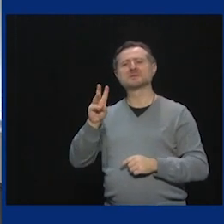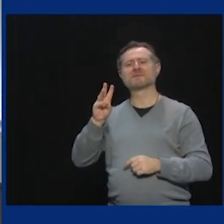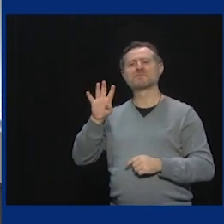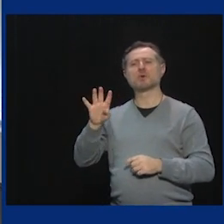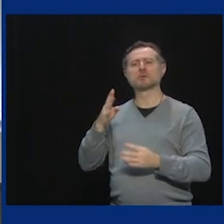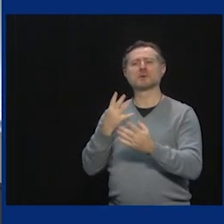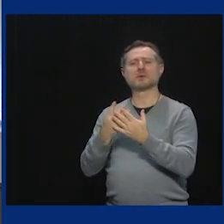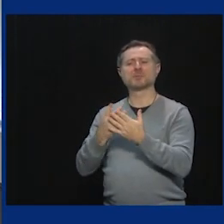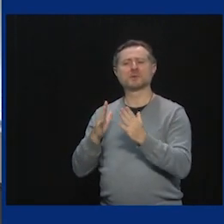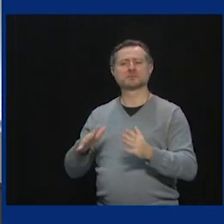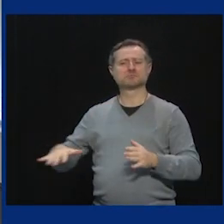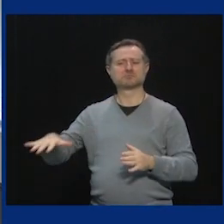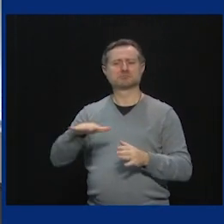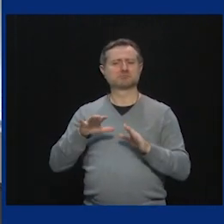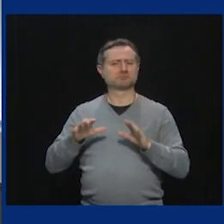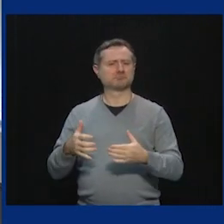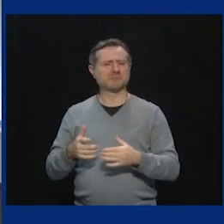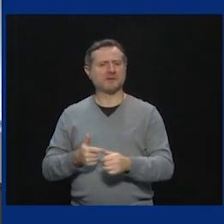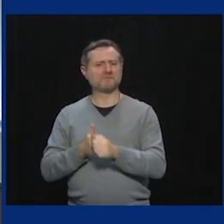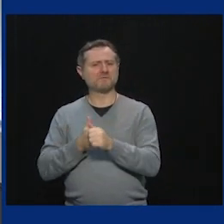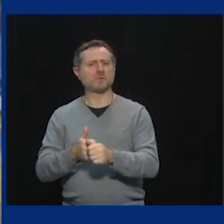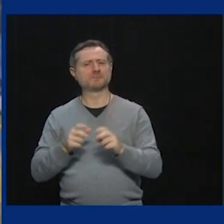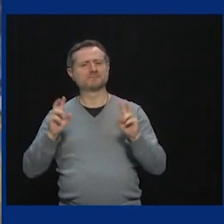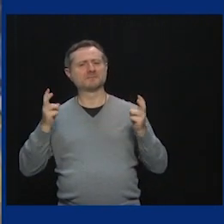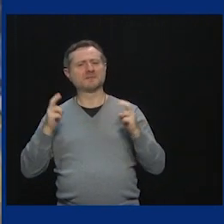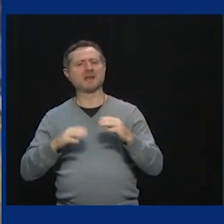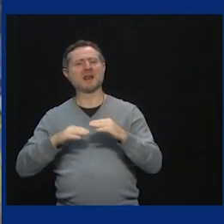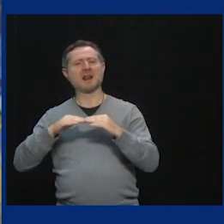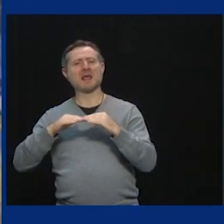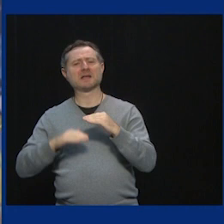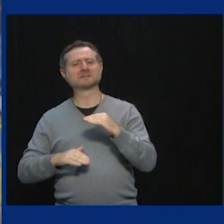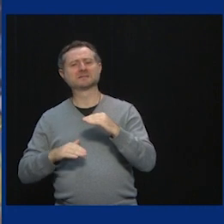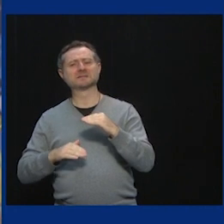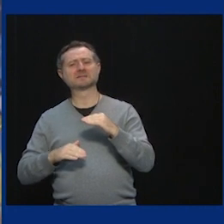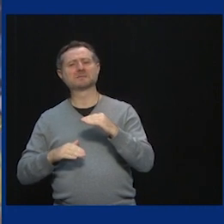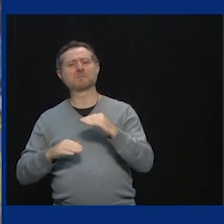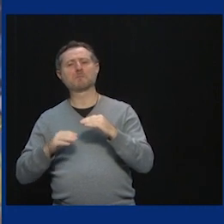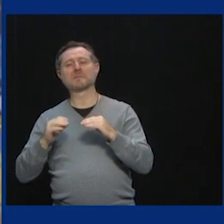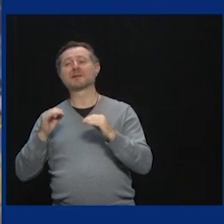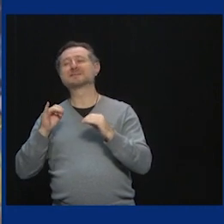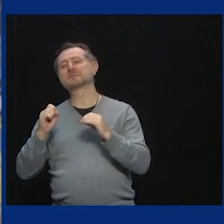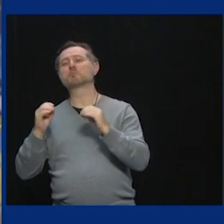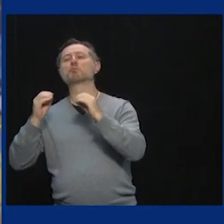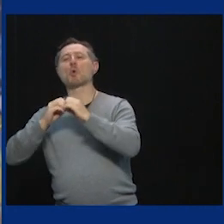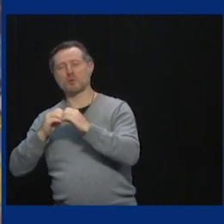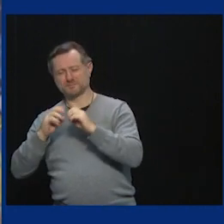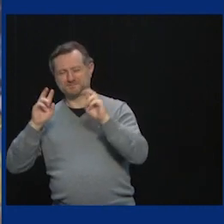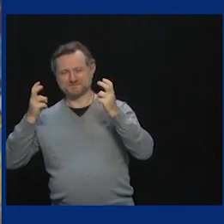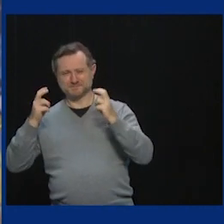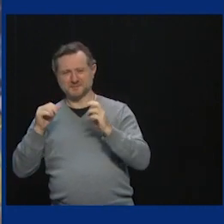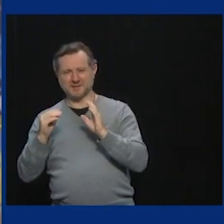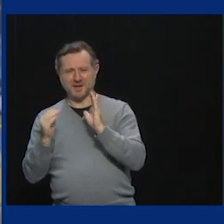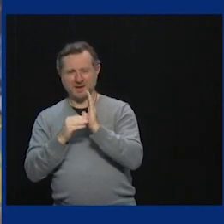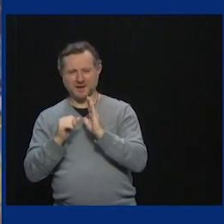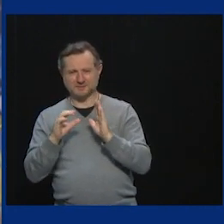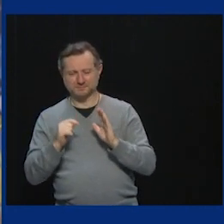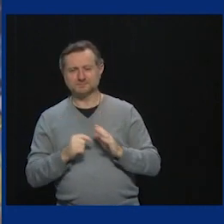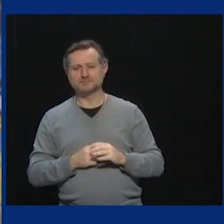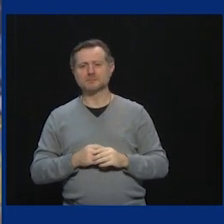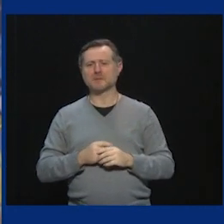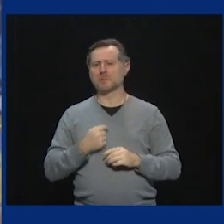under less is more provisions. Mm-hmm. And I'm wondering if you think that's the right thing. And I was wondering if you could kind